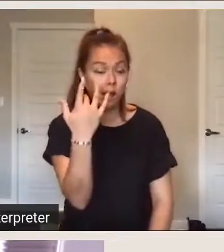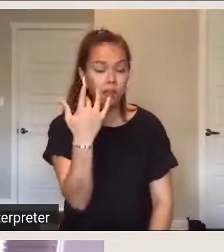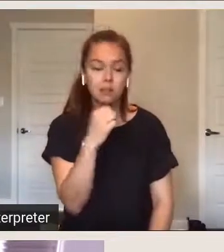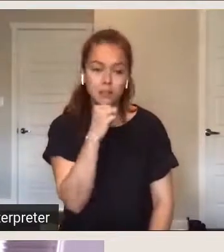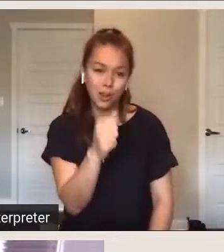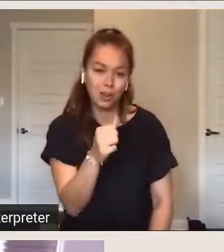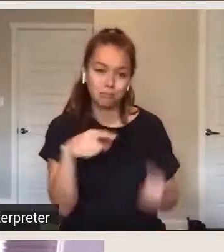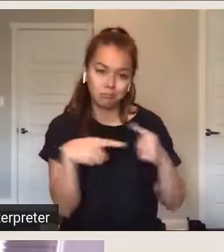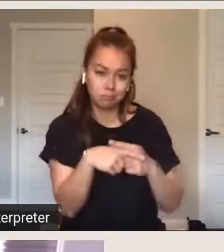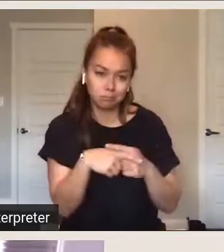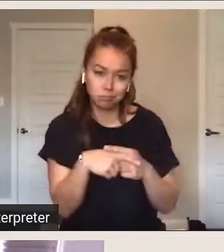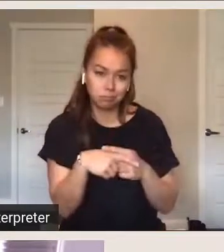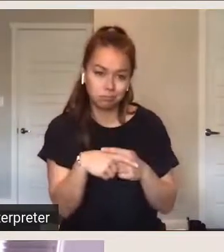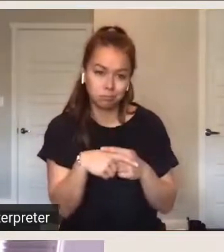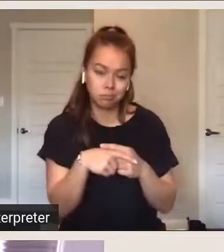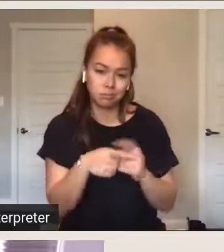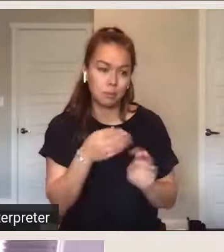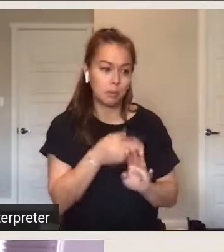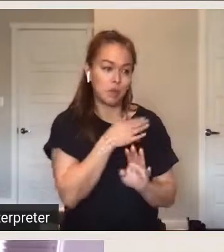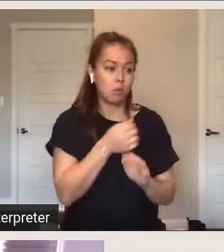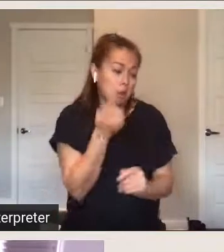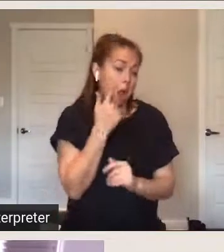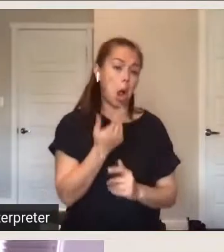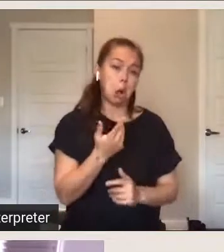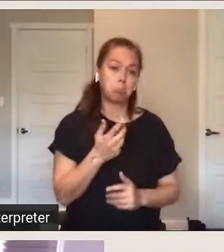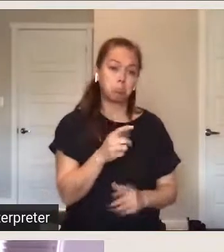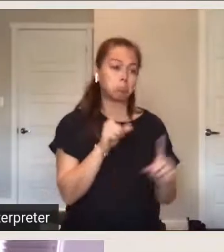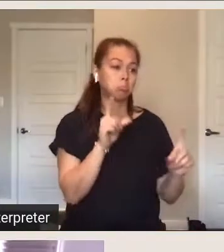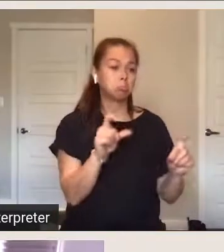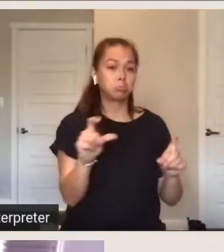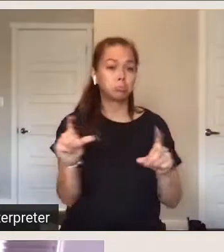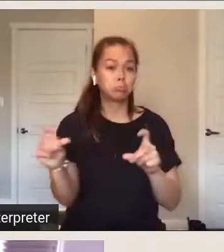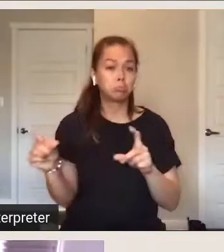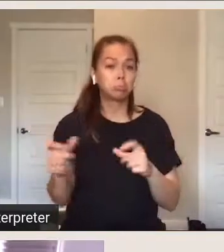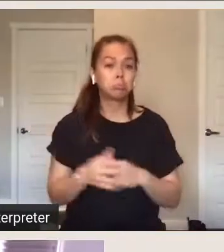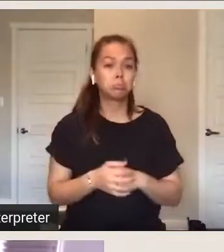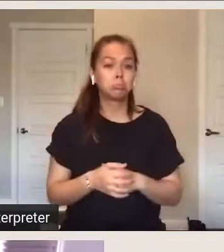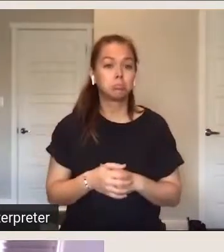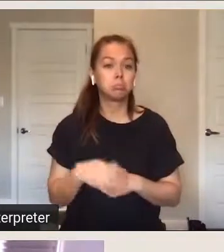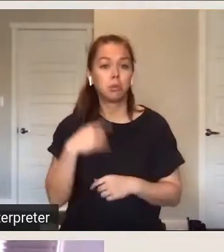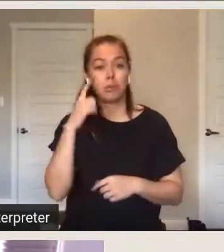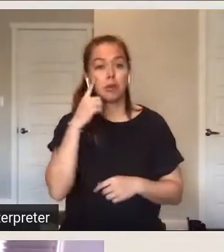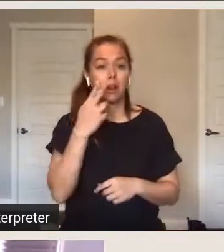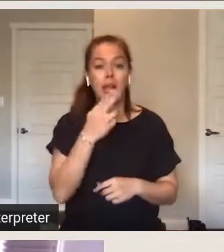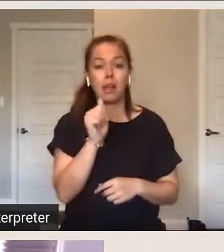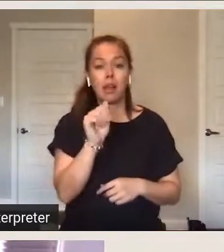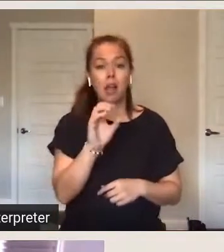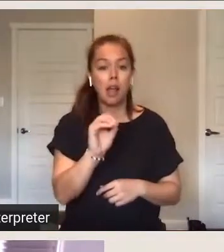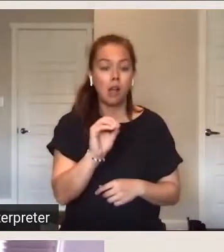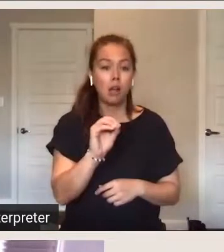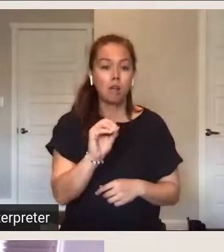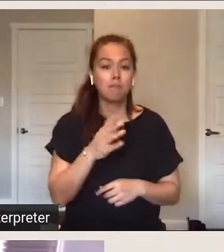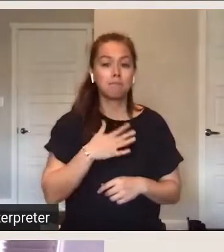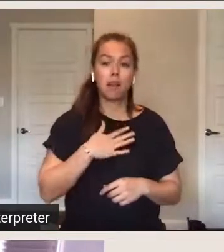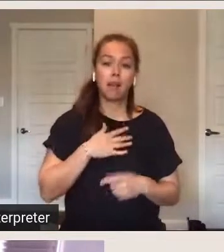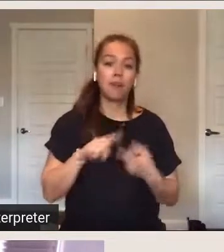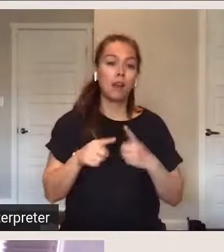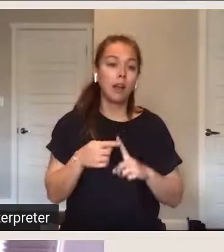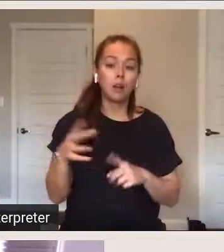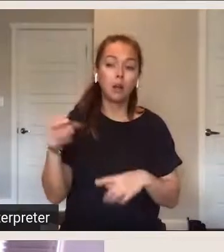a filmmaking. We just think of it as Hal being a colleague on the side